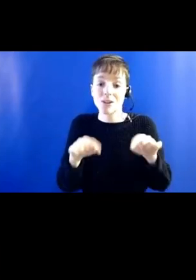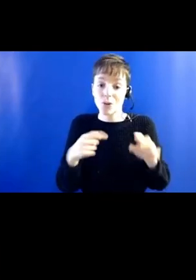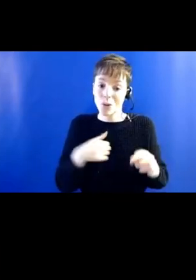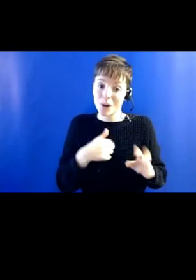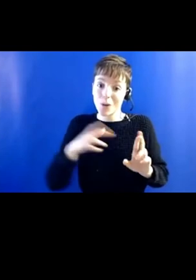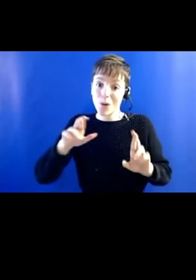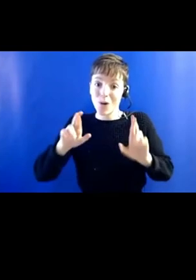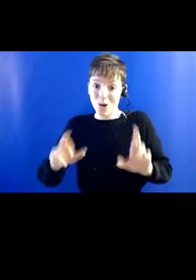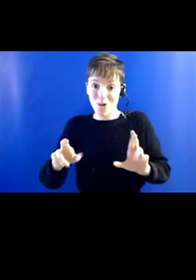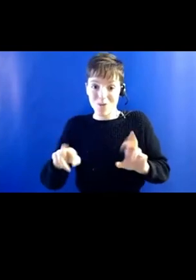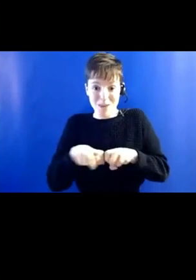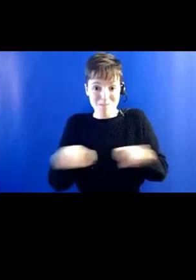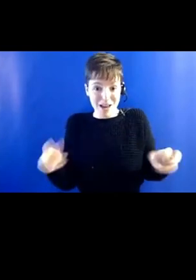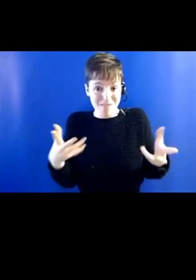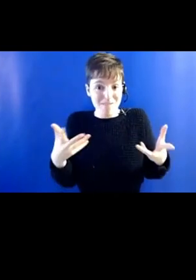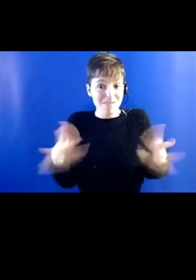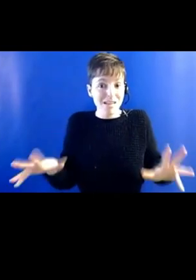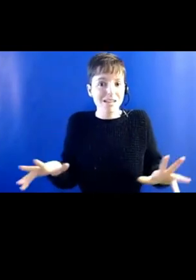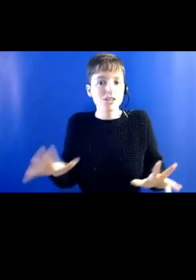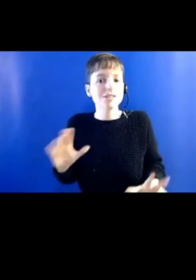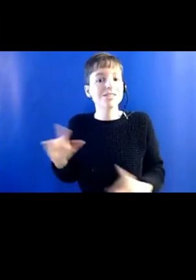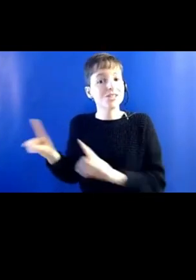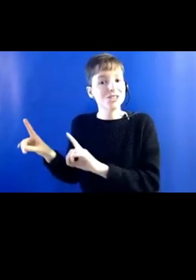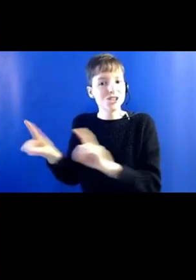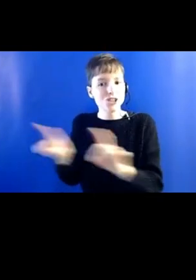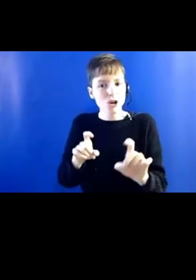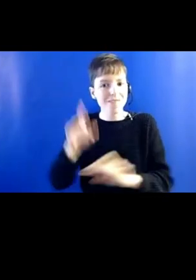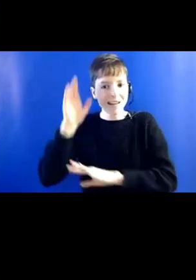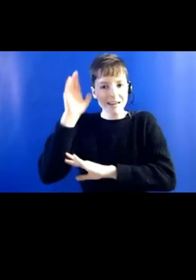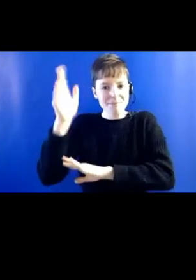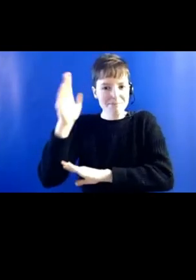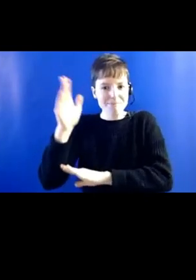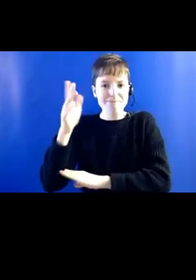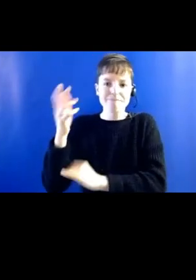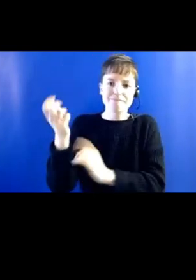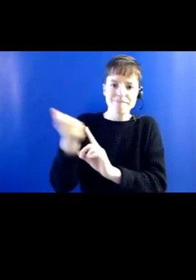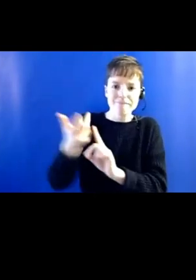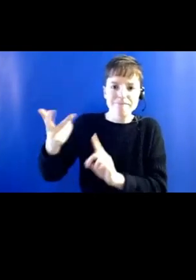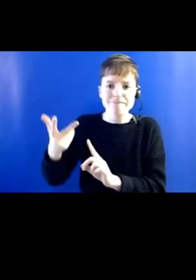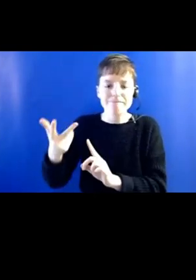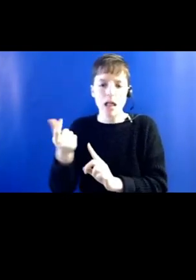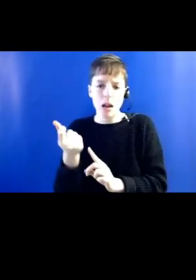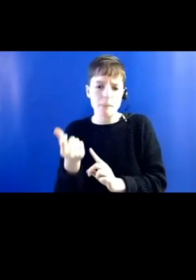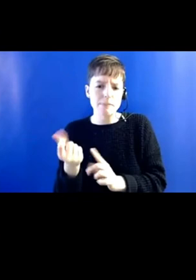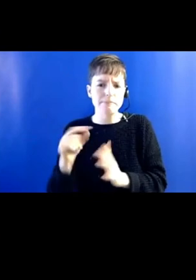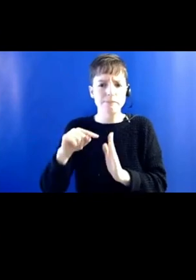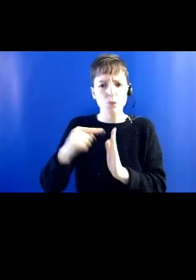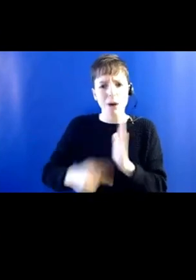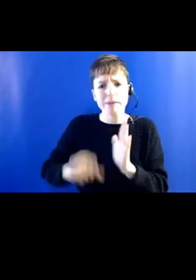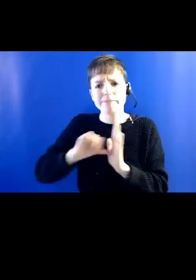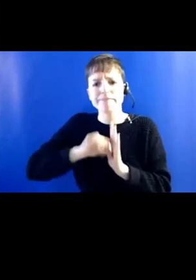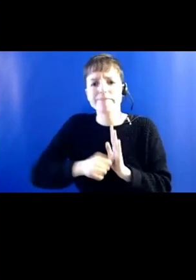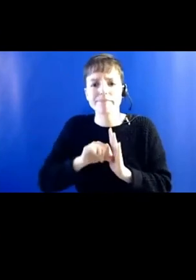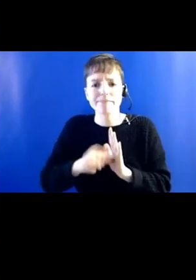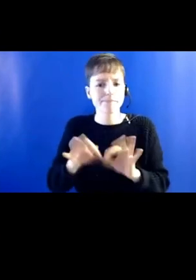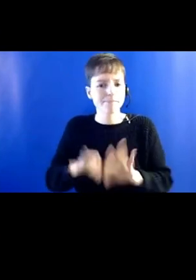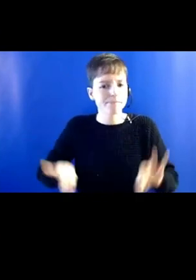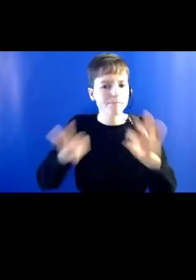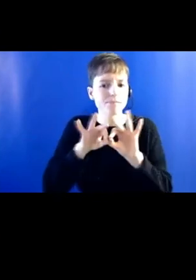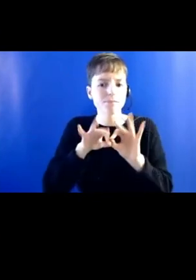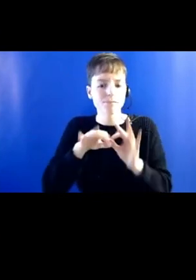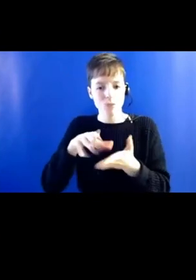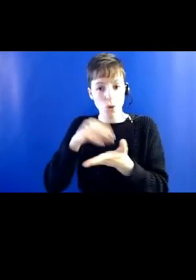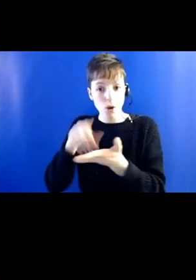the panel, we are planning to present some of the key findings from the survey that we conducted last March about disabled